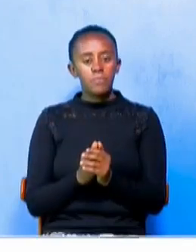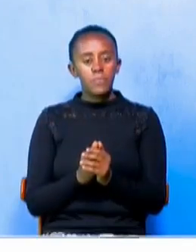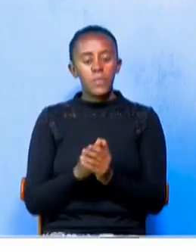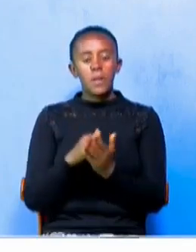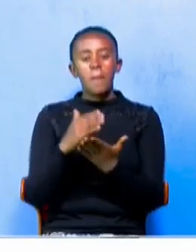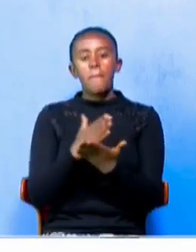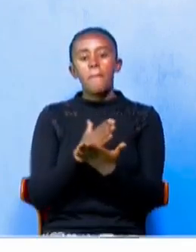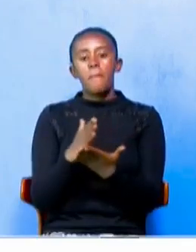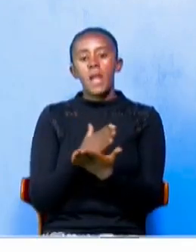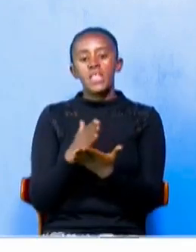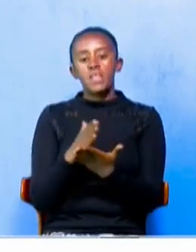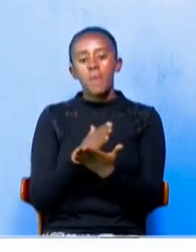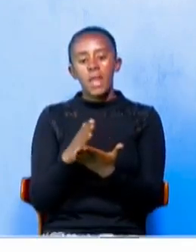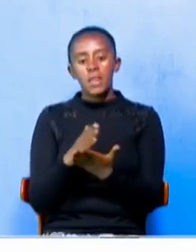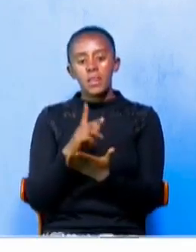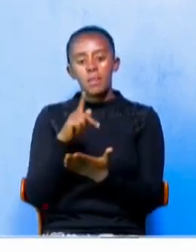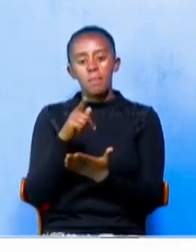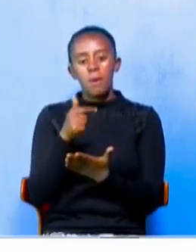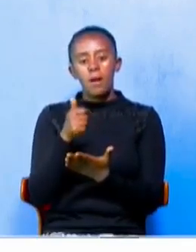participate